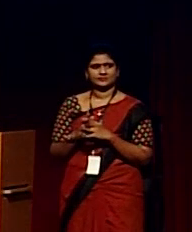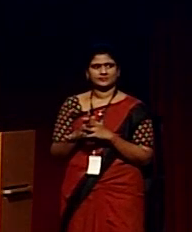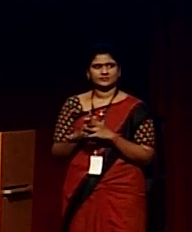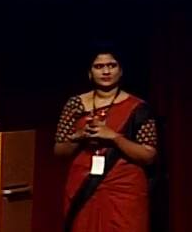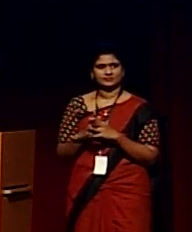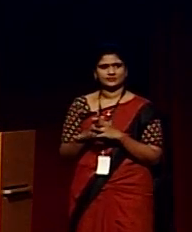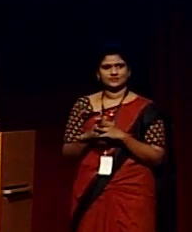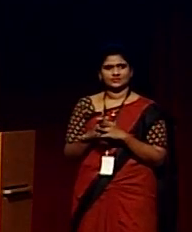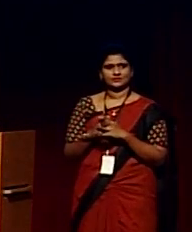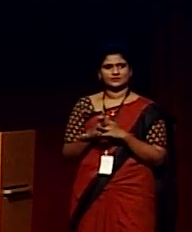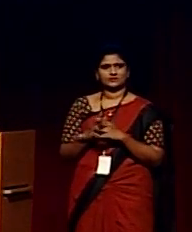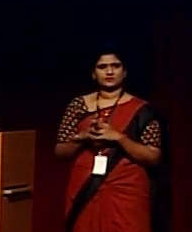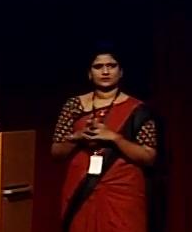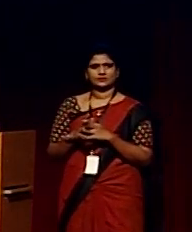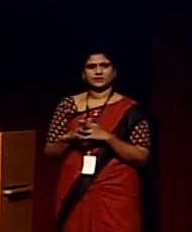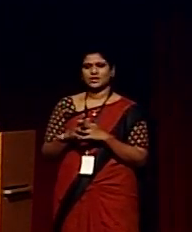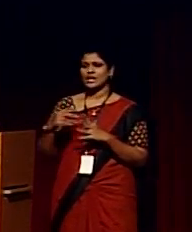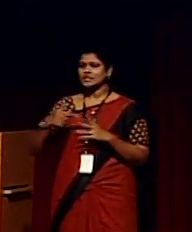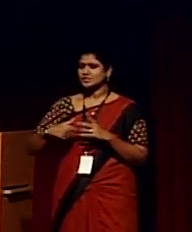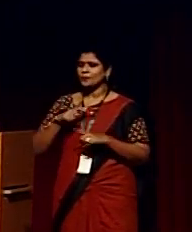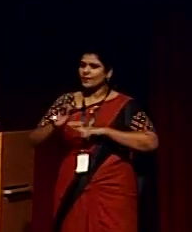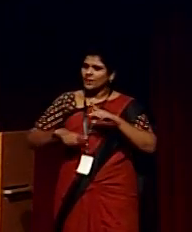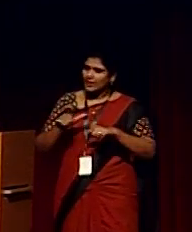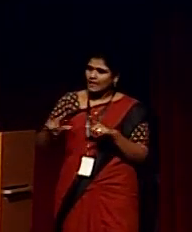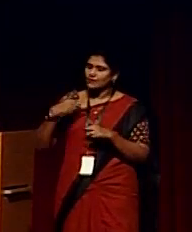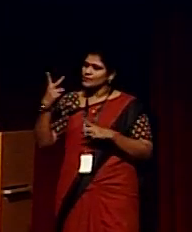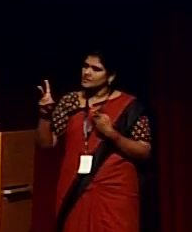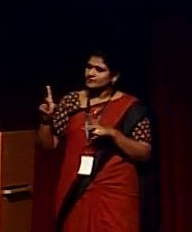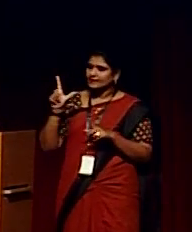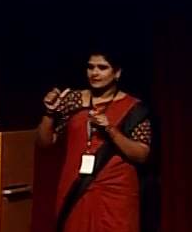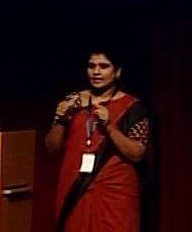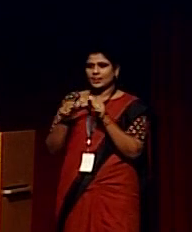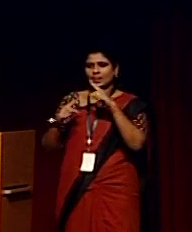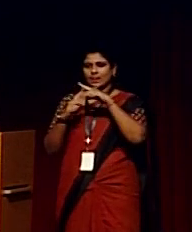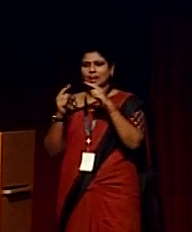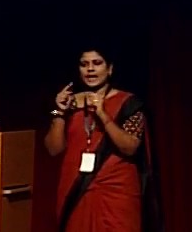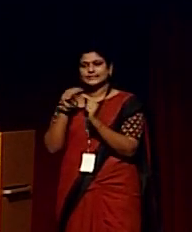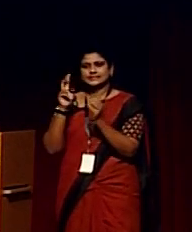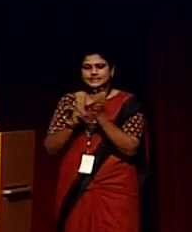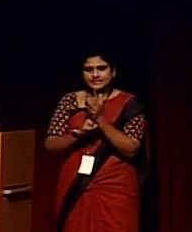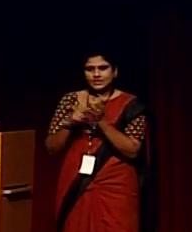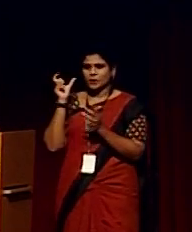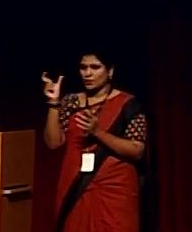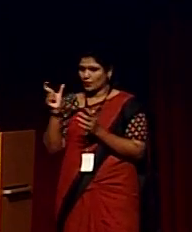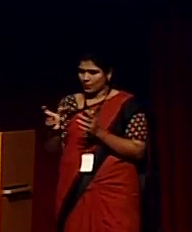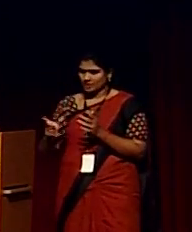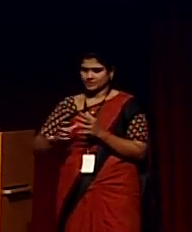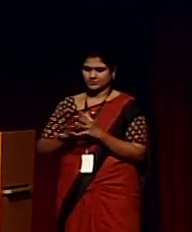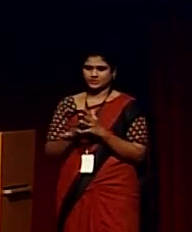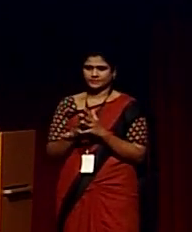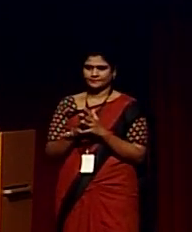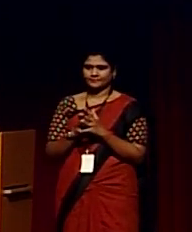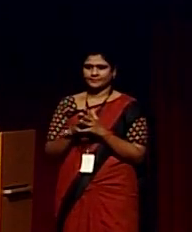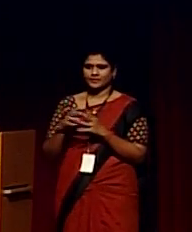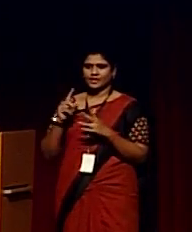interspersed with Latin words, and so on and so forth. And the next thing is that you cannot just